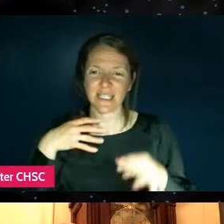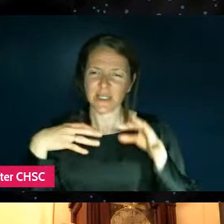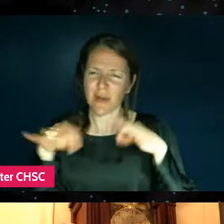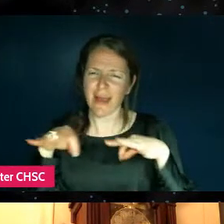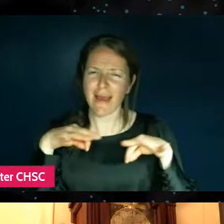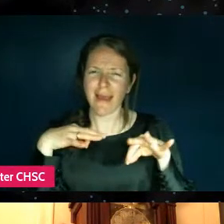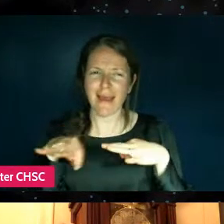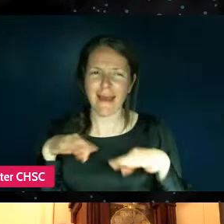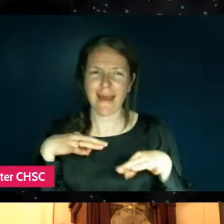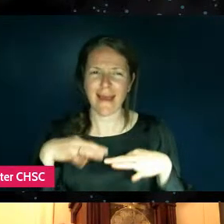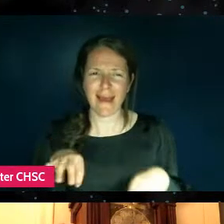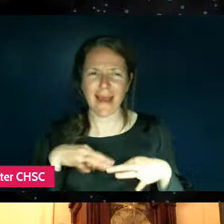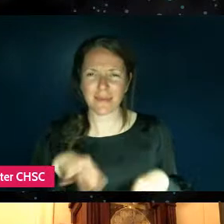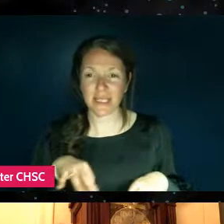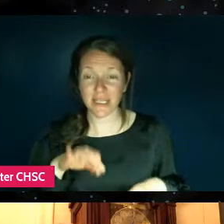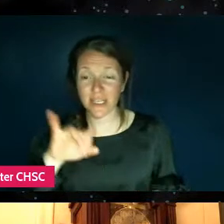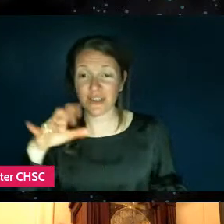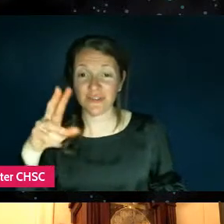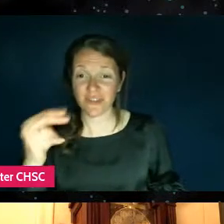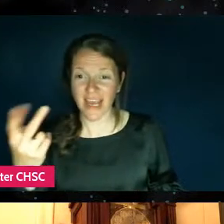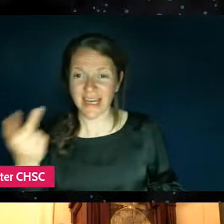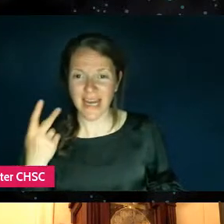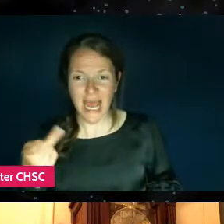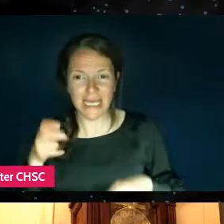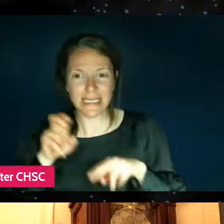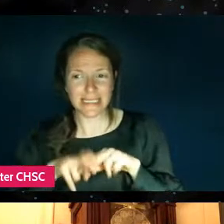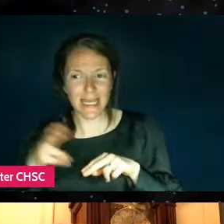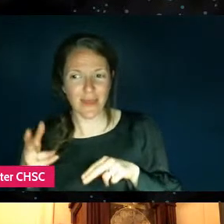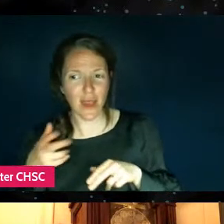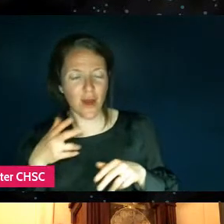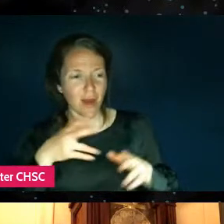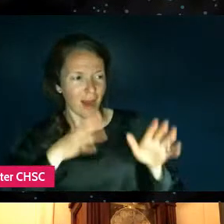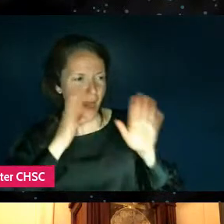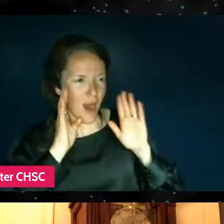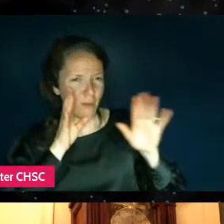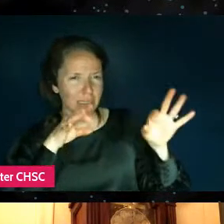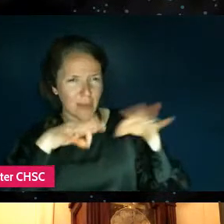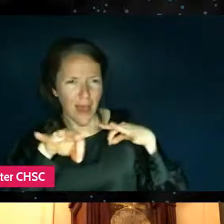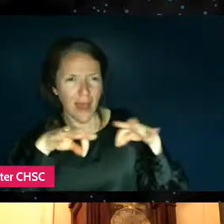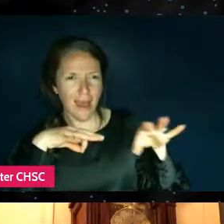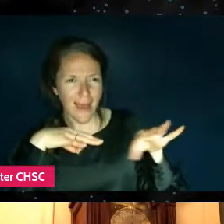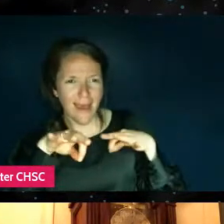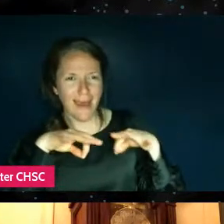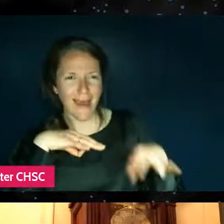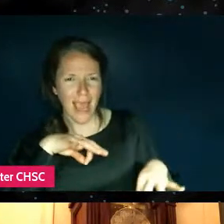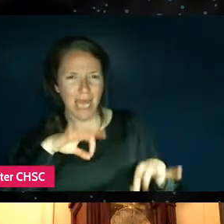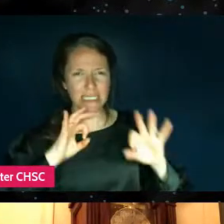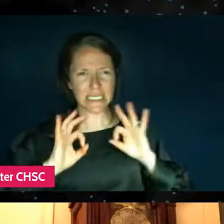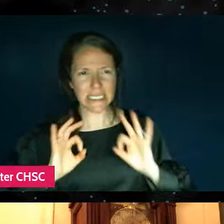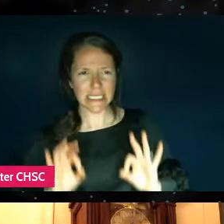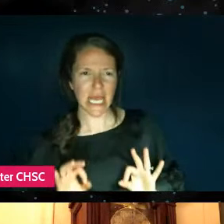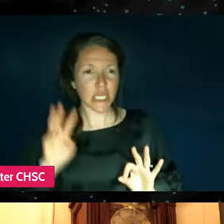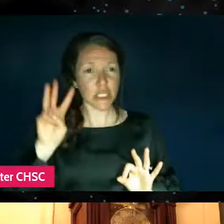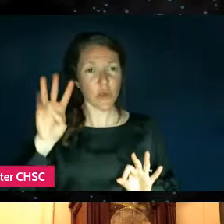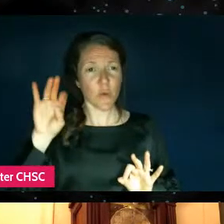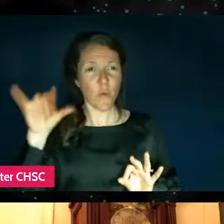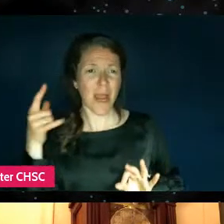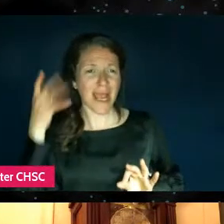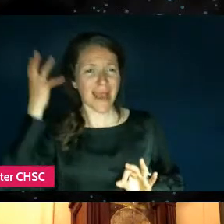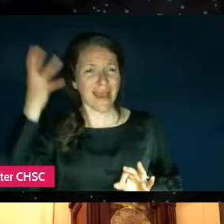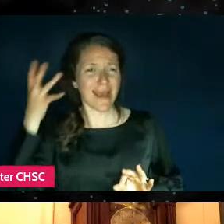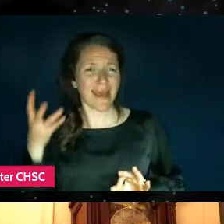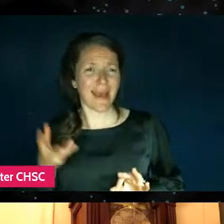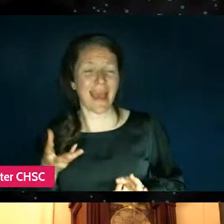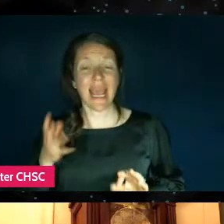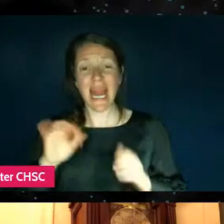I, you know, are sitting there listening to him talk and tell all the details about the wig and the way the